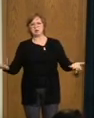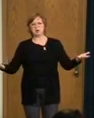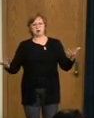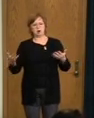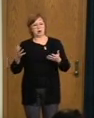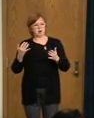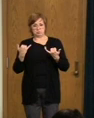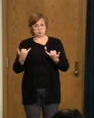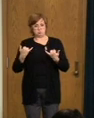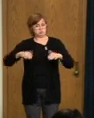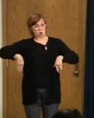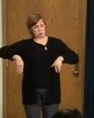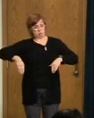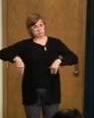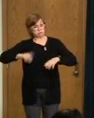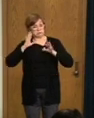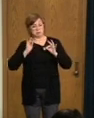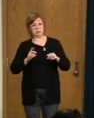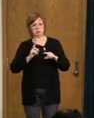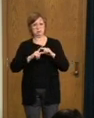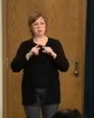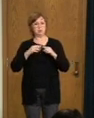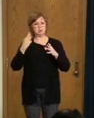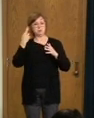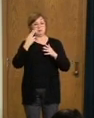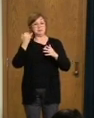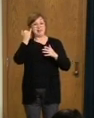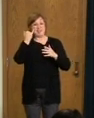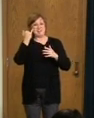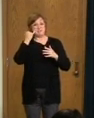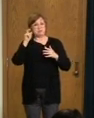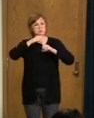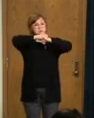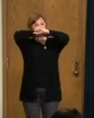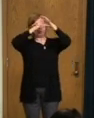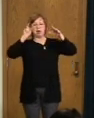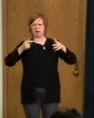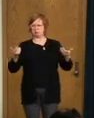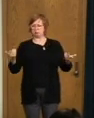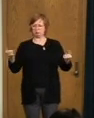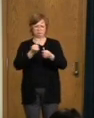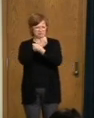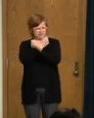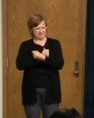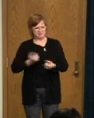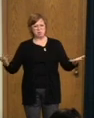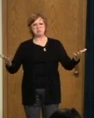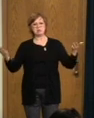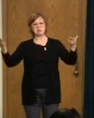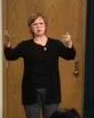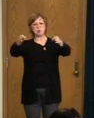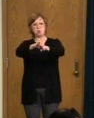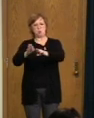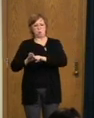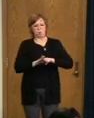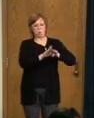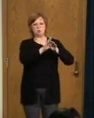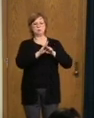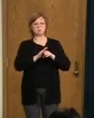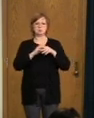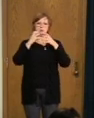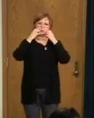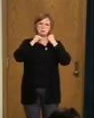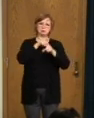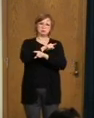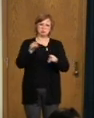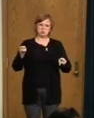nature. They are most certainly, from my perspective, in the best interest of representing the people of this province, to ensuring